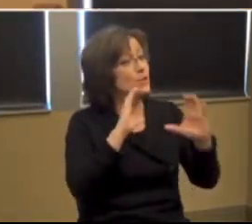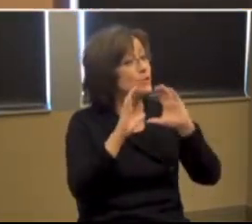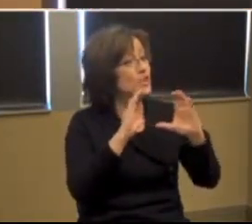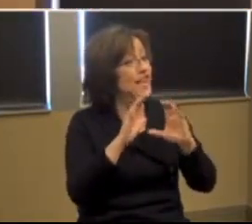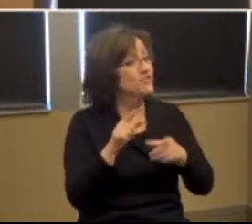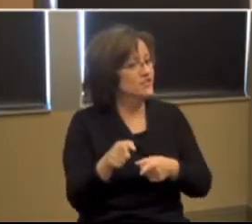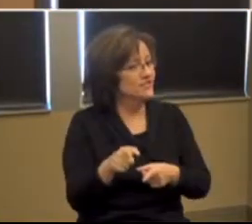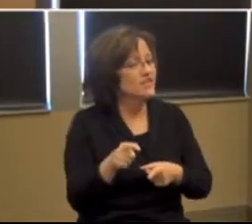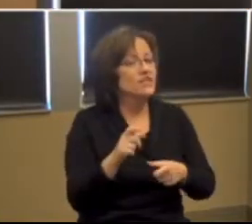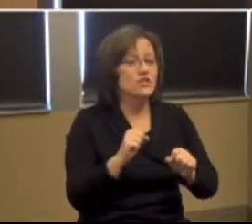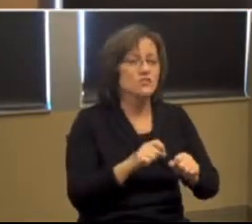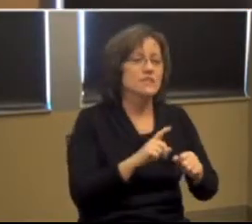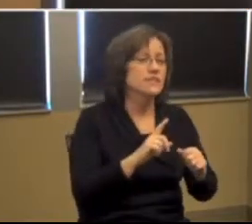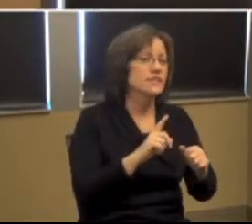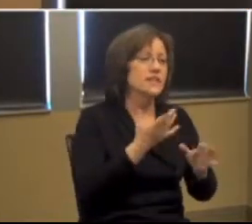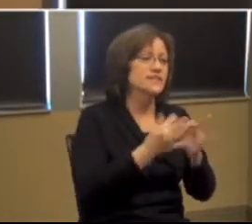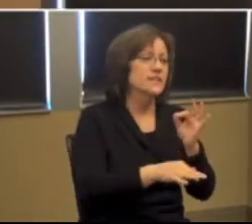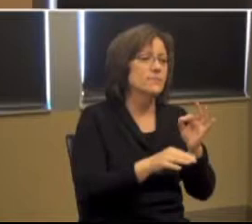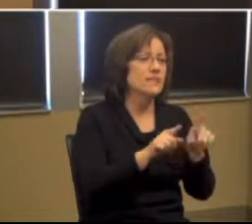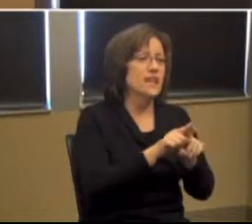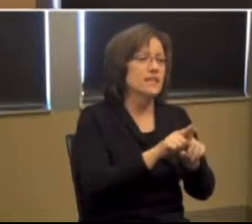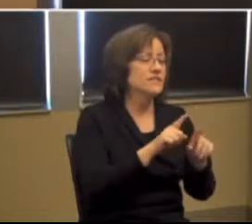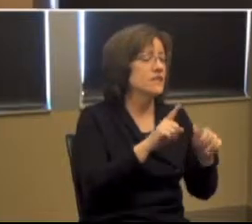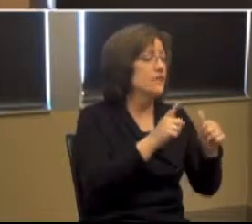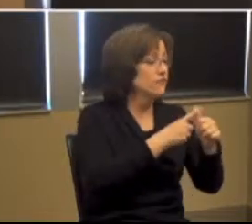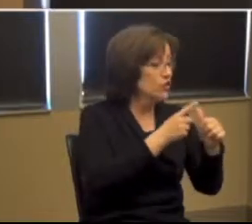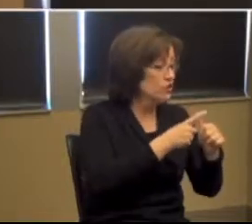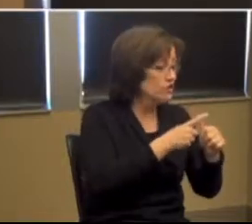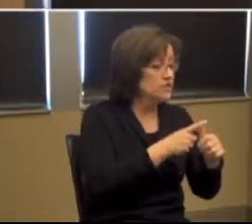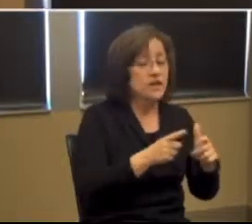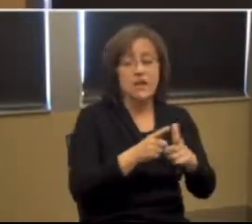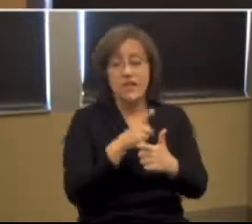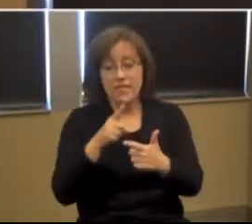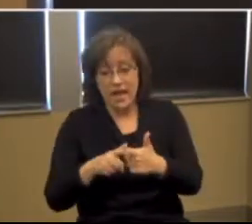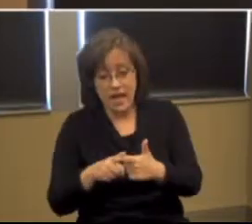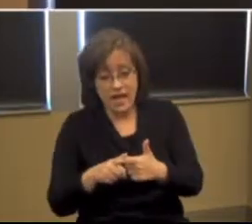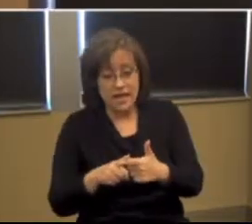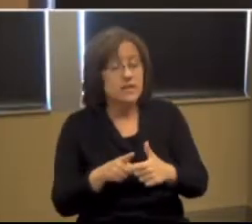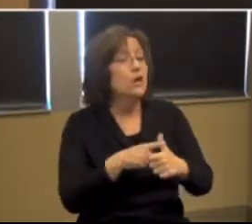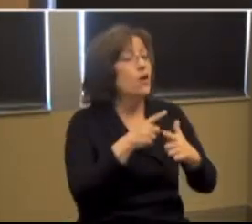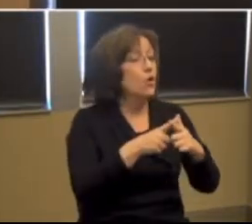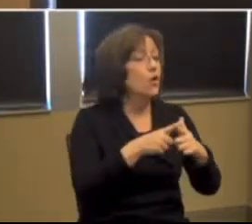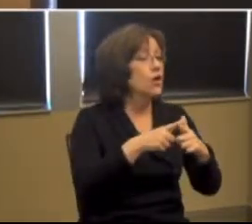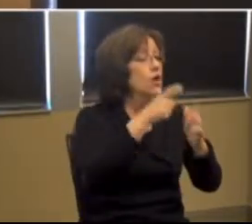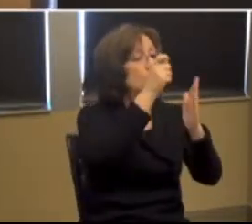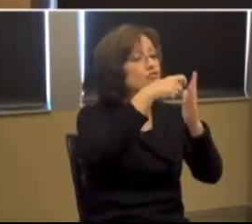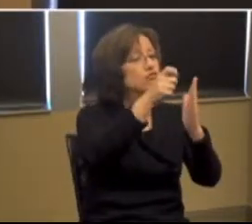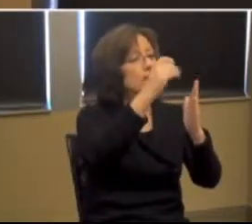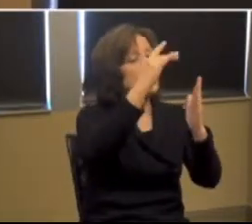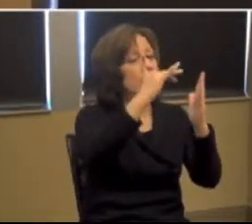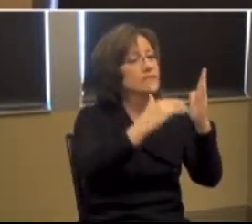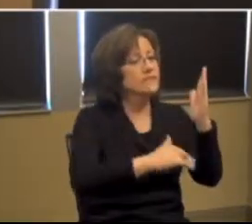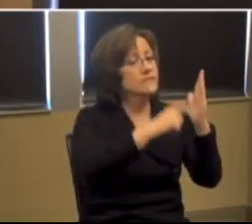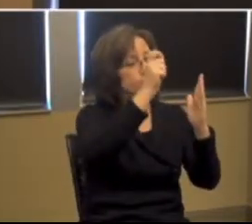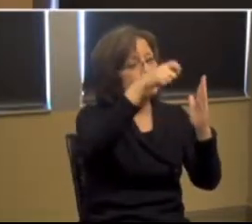as a first then on the bottom, or as complicated as a checklist that's going to come down like your top.